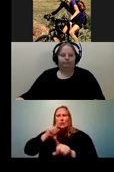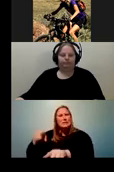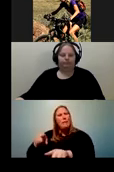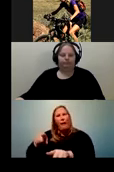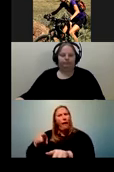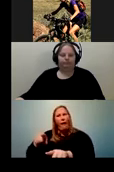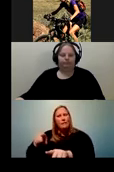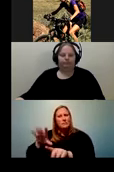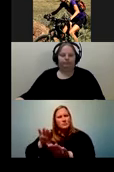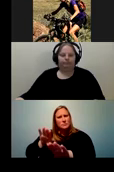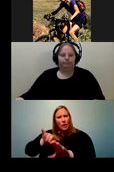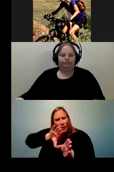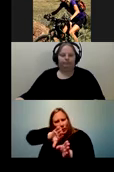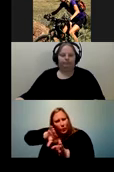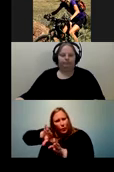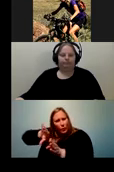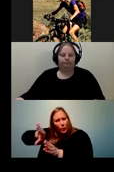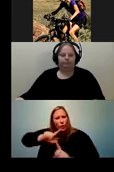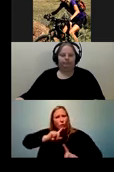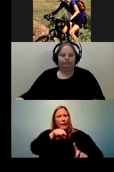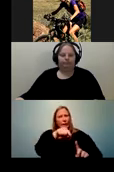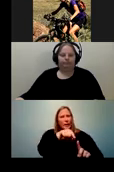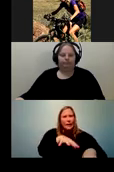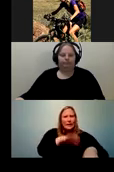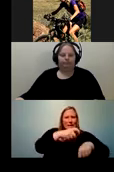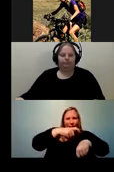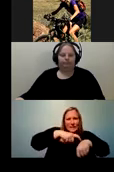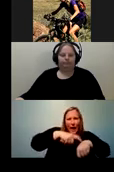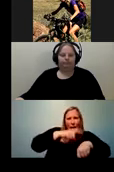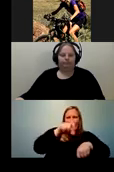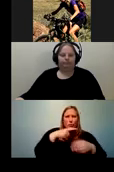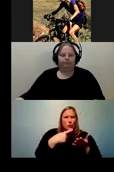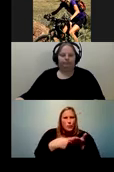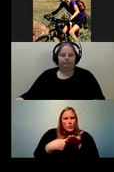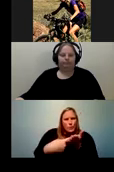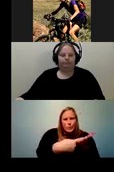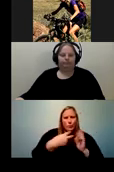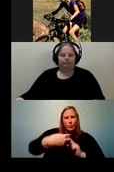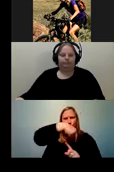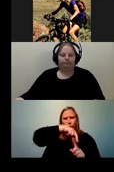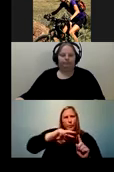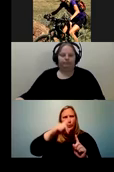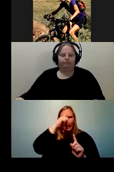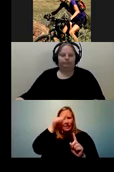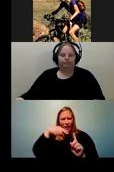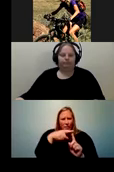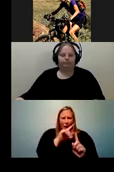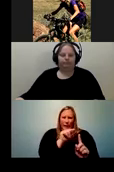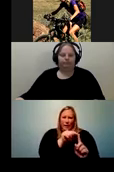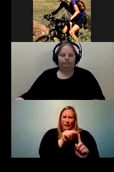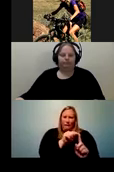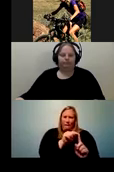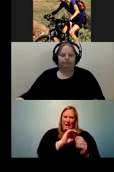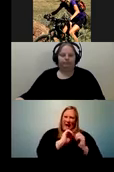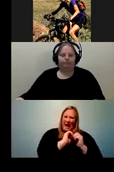into something that I tease over and try to find the implications of my decision making? How